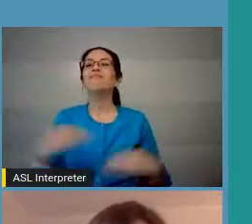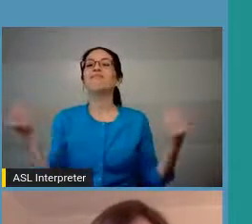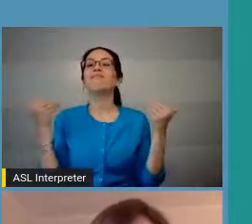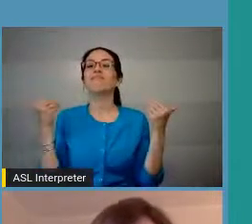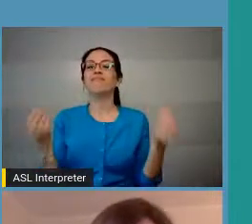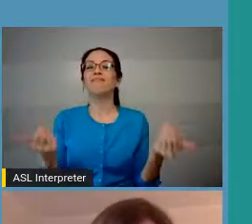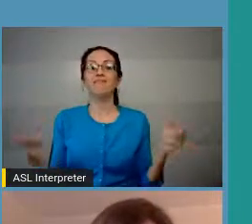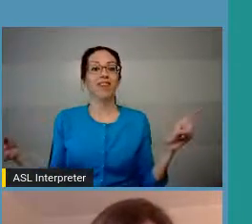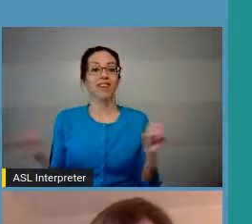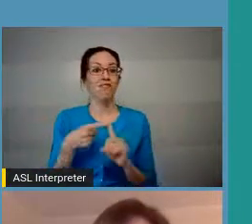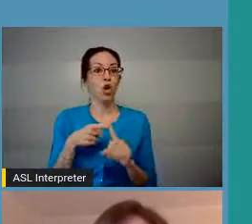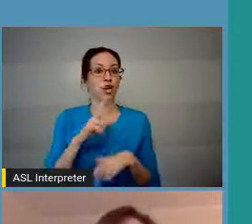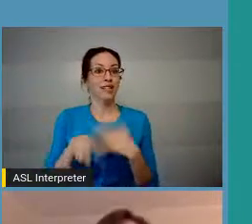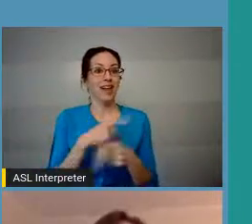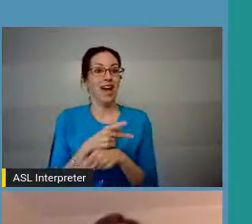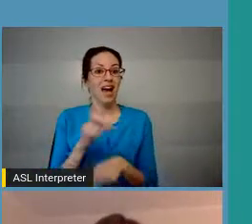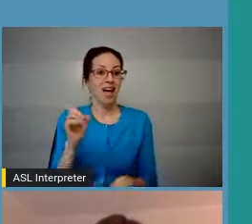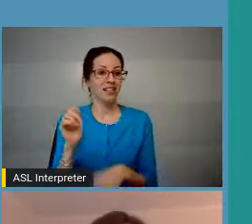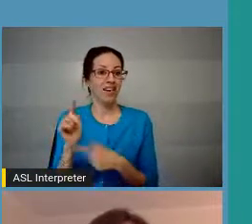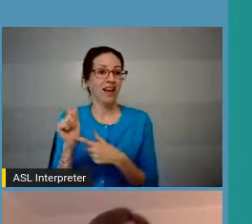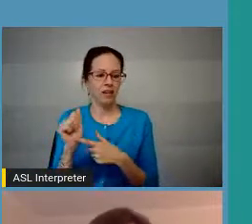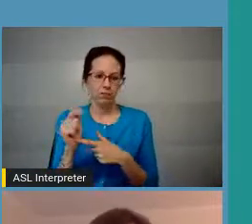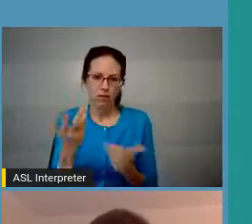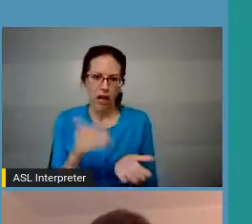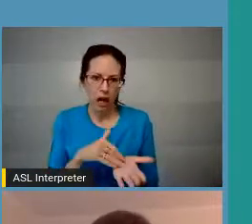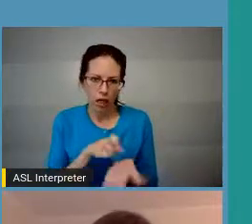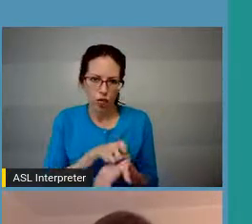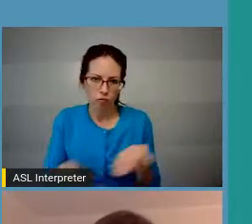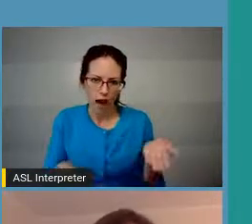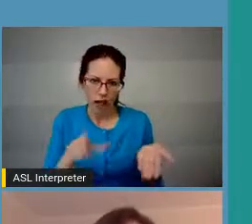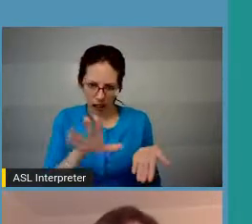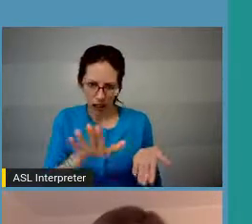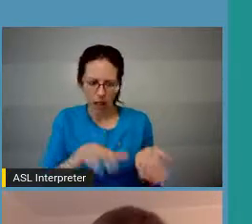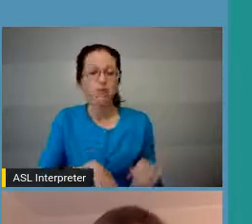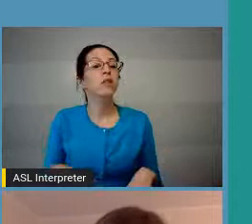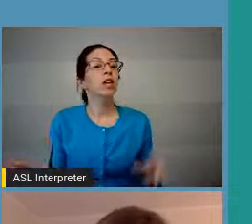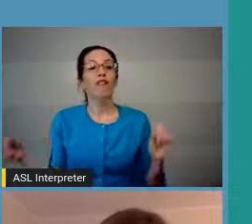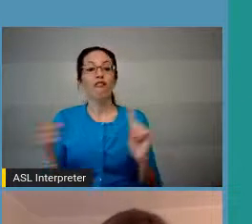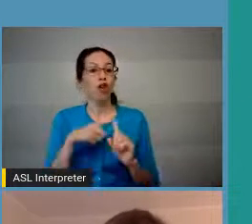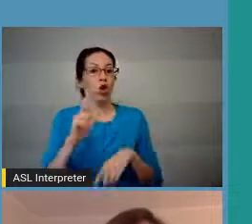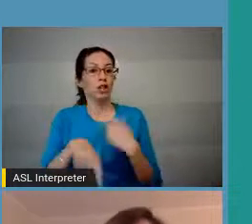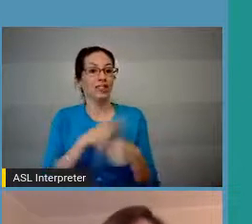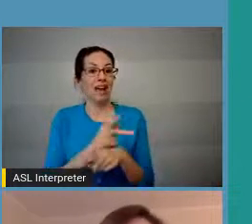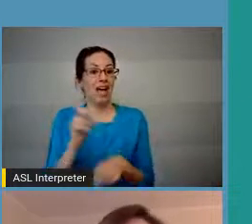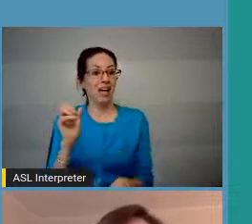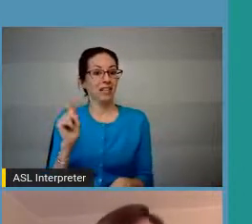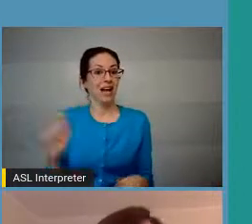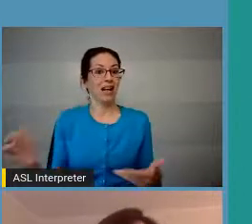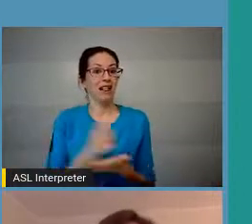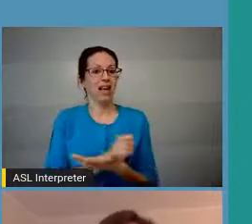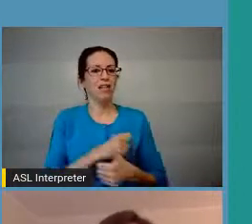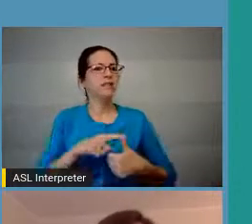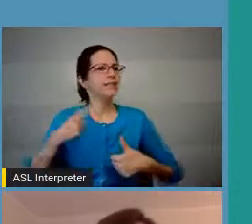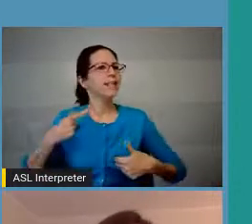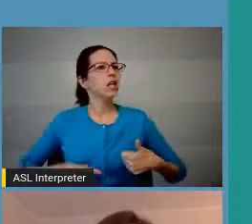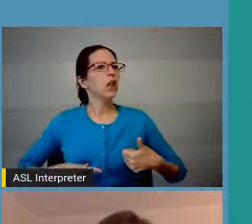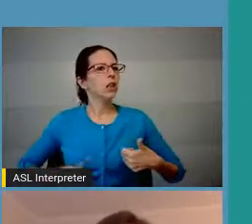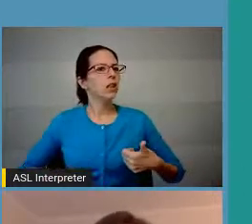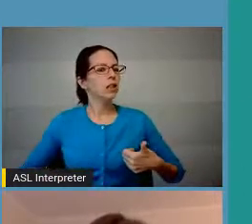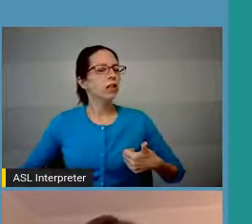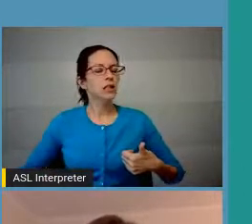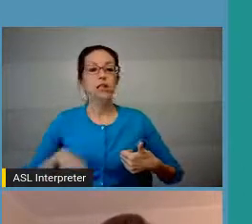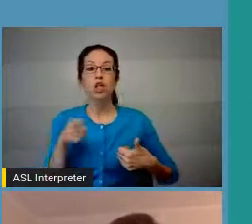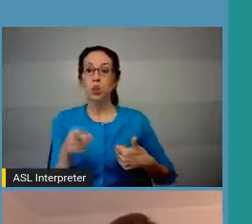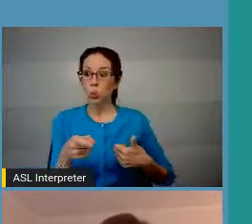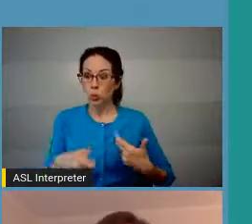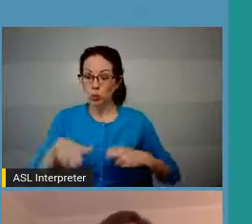you need to collect, and again, write all this down. The first kind of data you need to collect is physical data. You've sat around